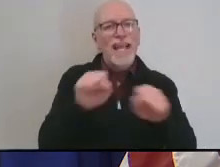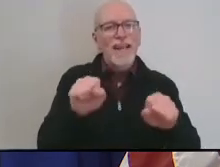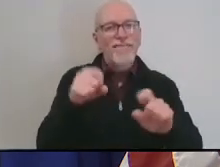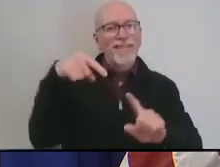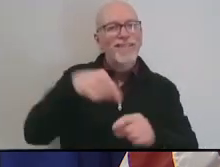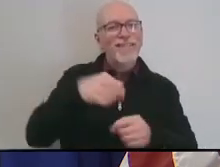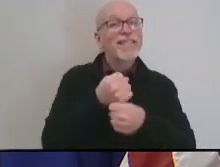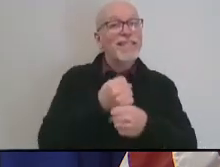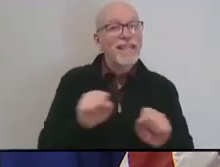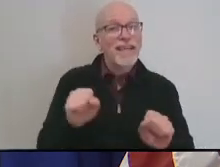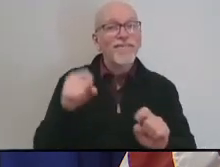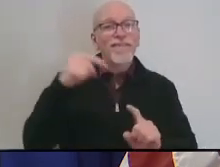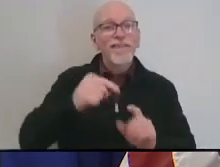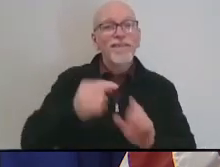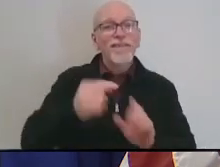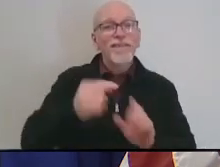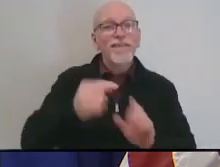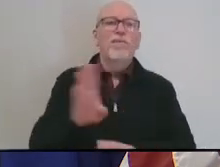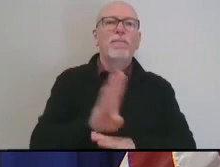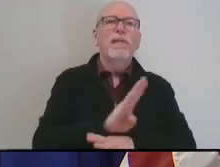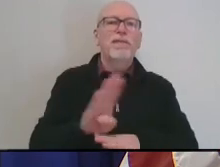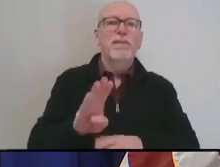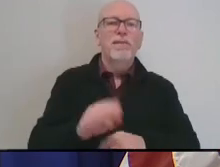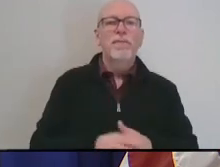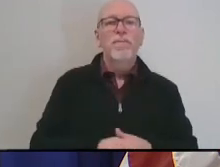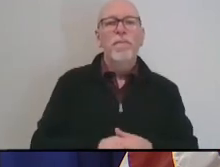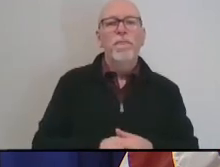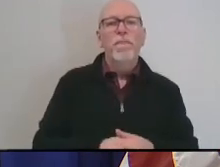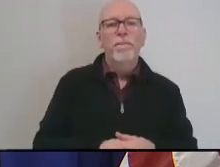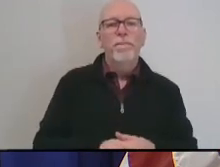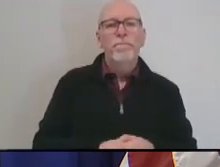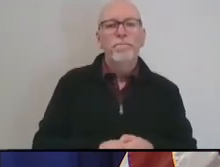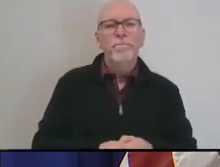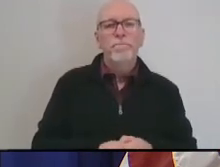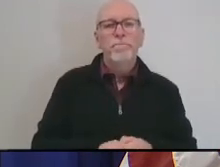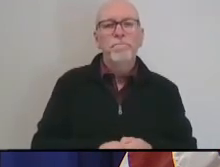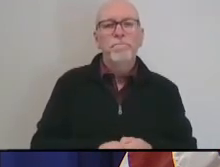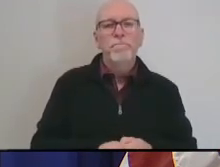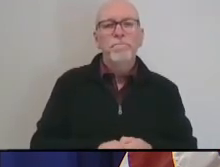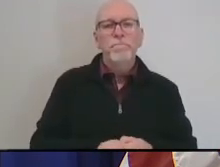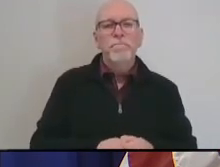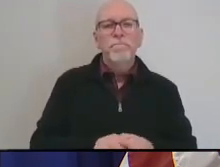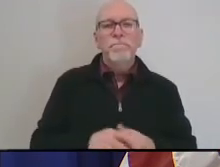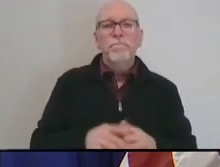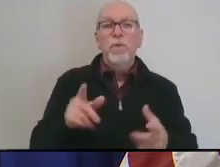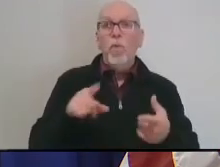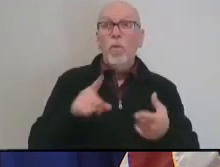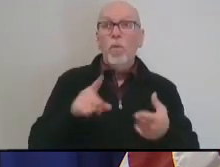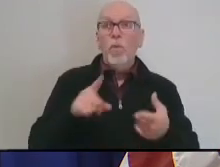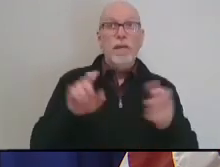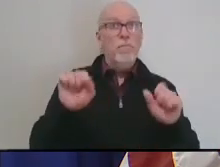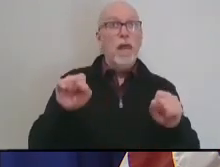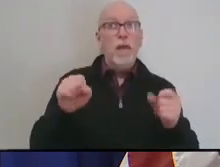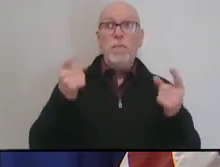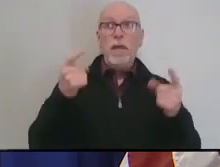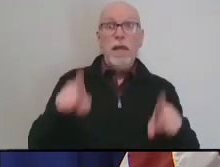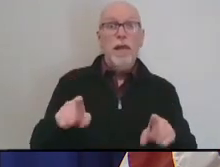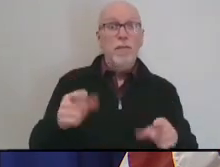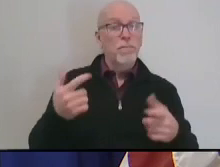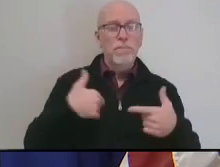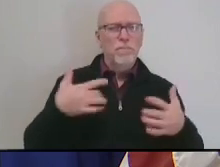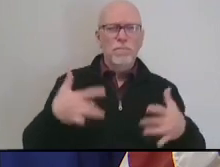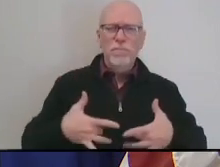conduct our business. And, you know, when that's possible, I'm screaming and cheering from